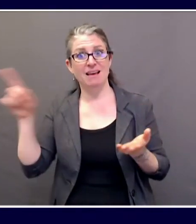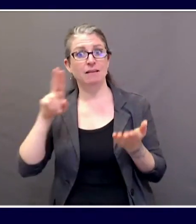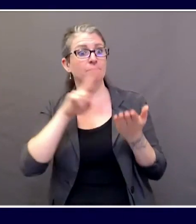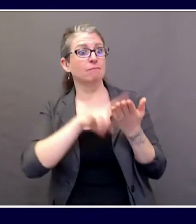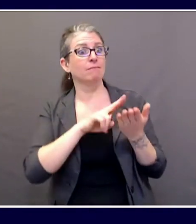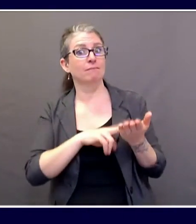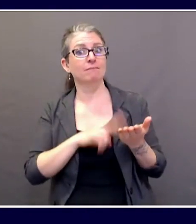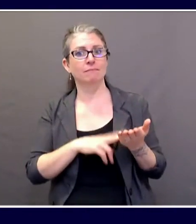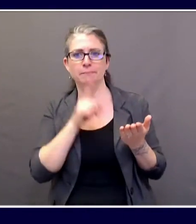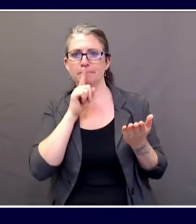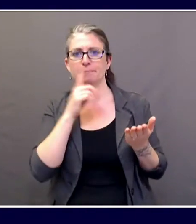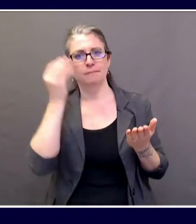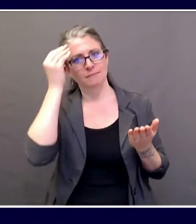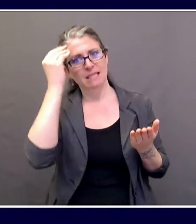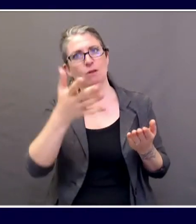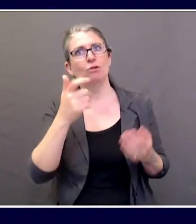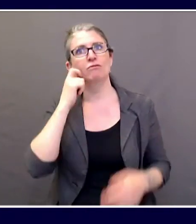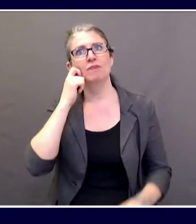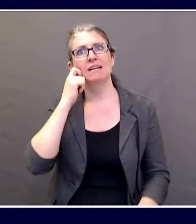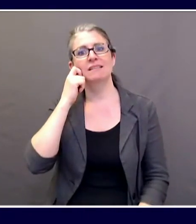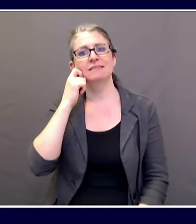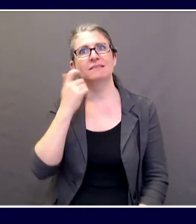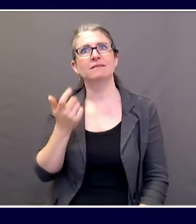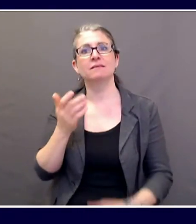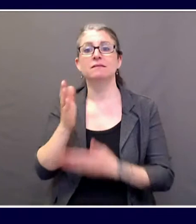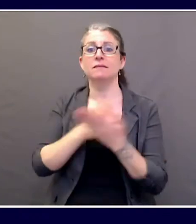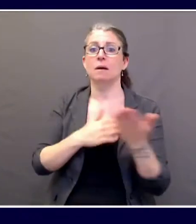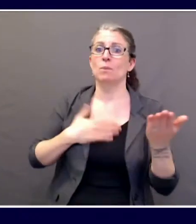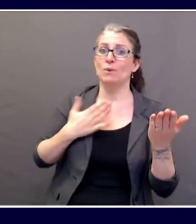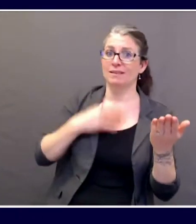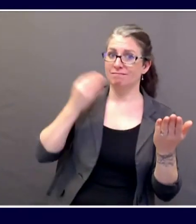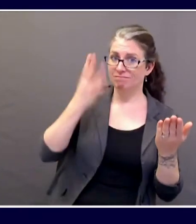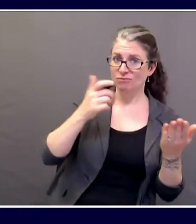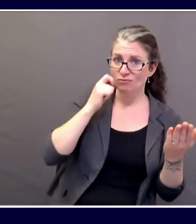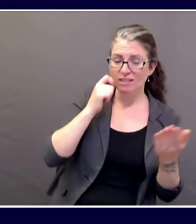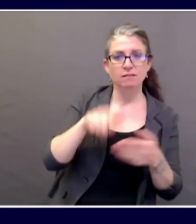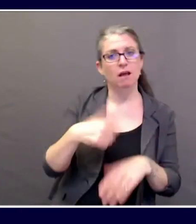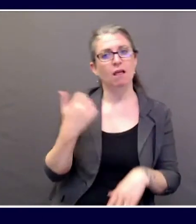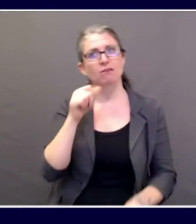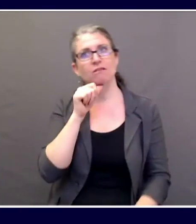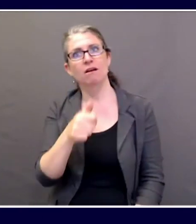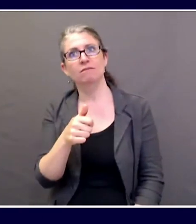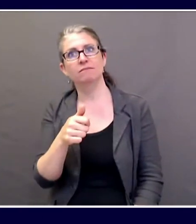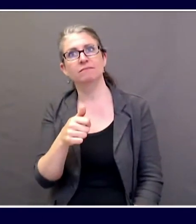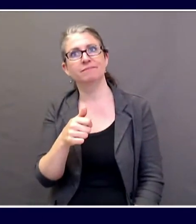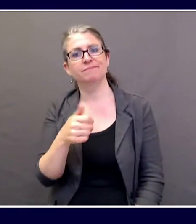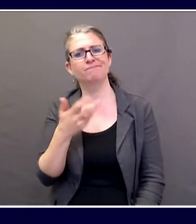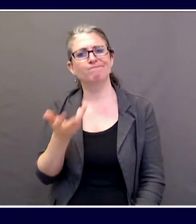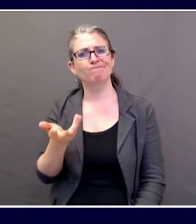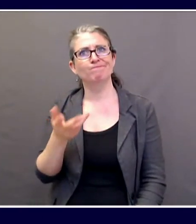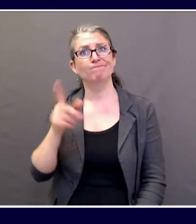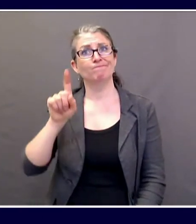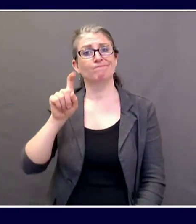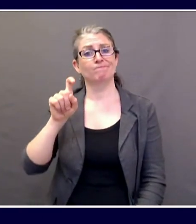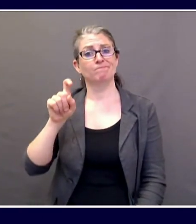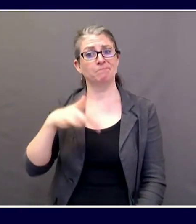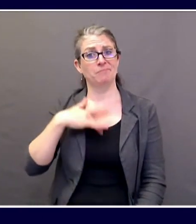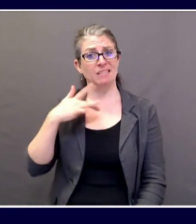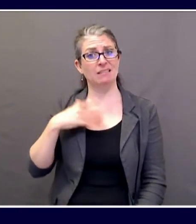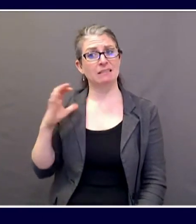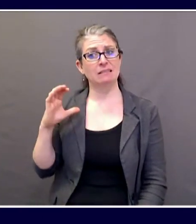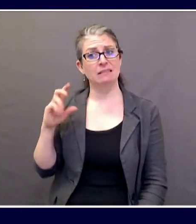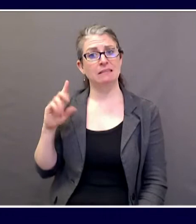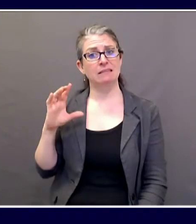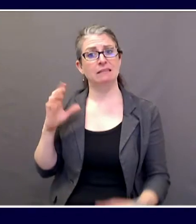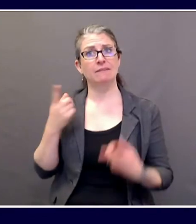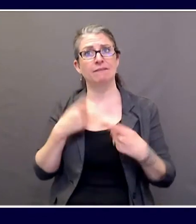of data there. I'm wondering if you feel like the CDC has a handle on whether there's racial disparities present in the vaccination process or whether that unknown